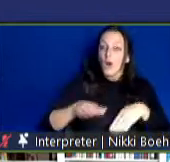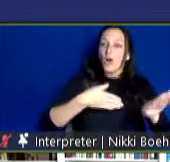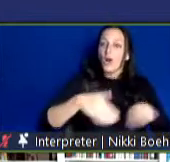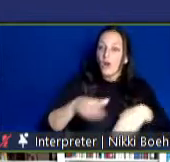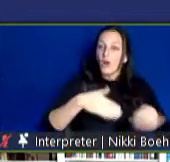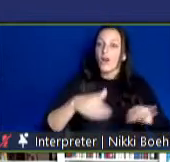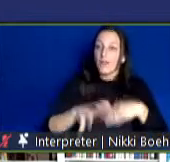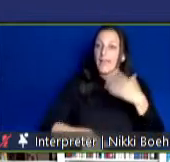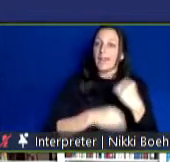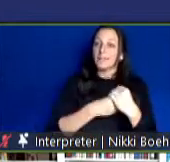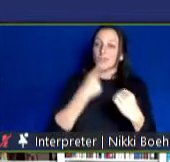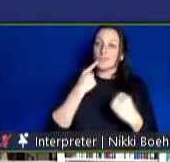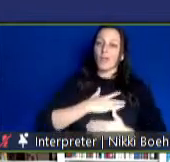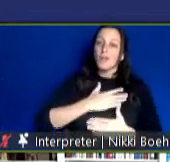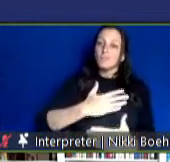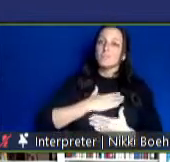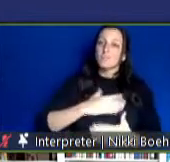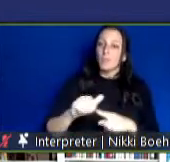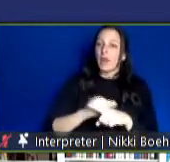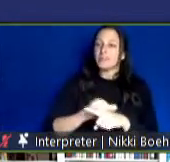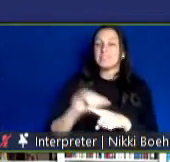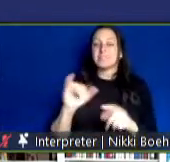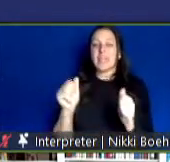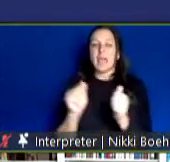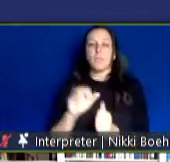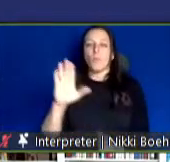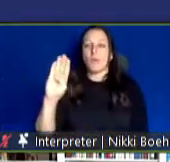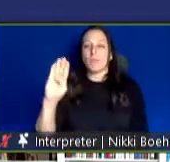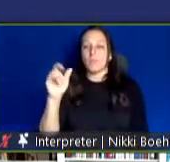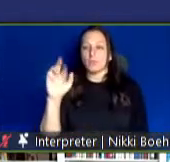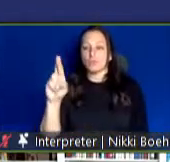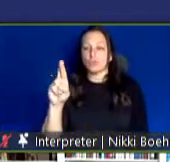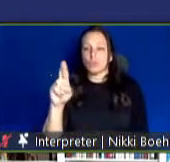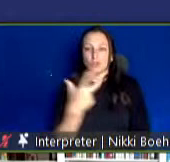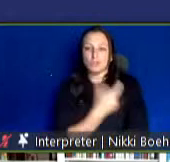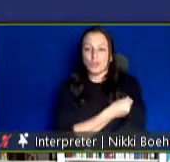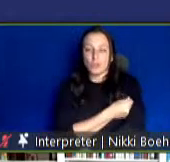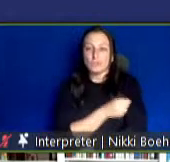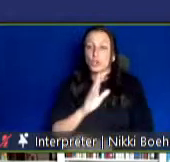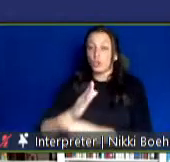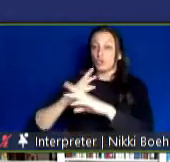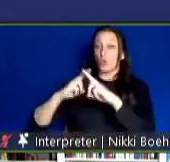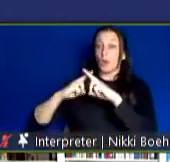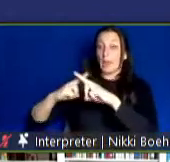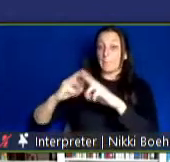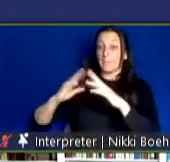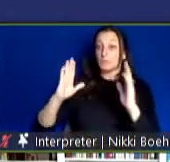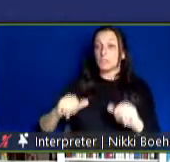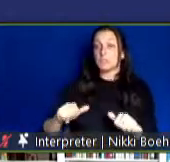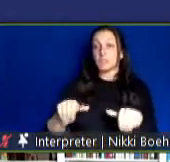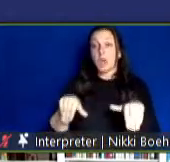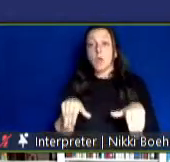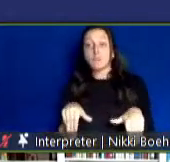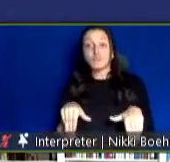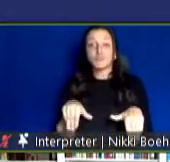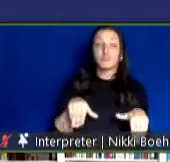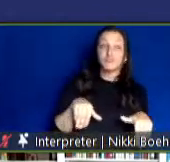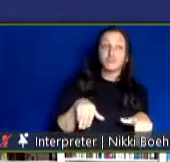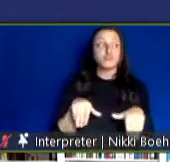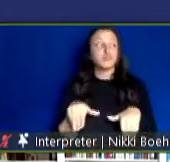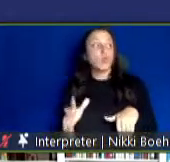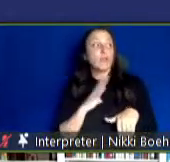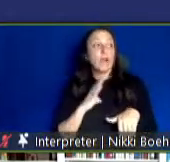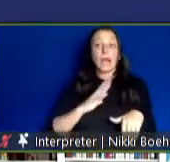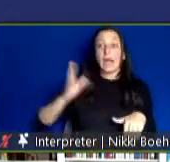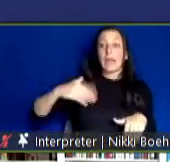to. Same thing with the booster dose. Your immune system has been relatively quiet. It hasn't been seeing this virus. And